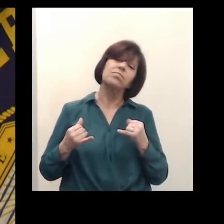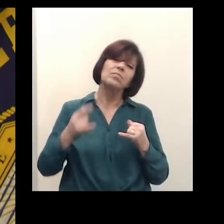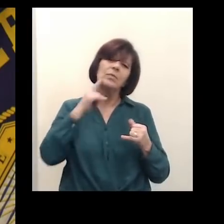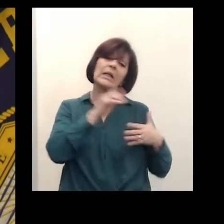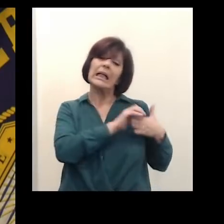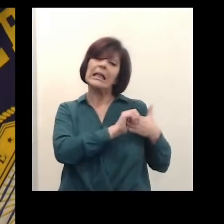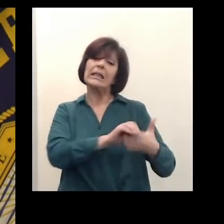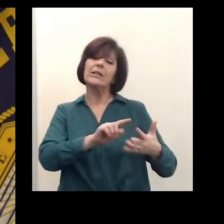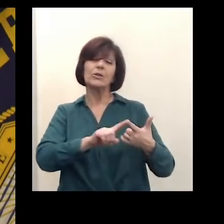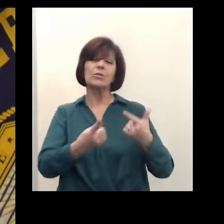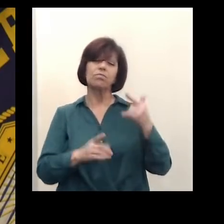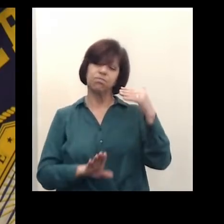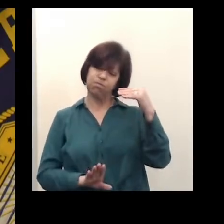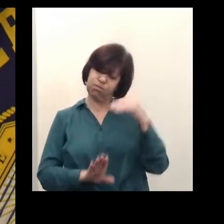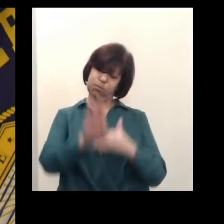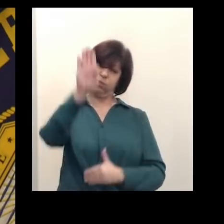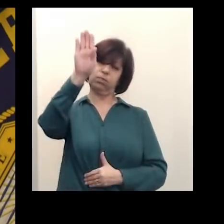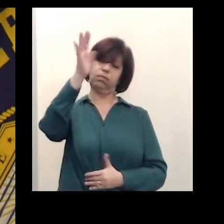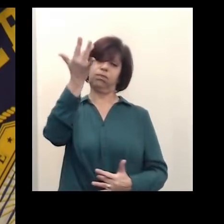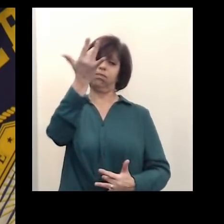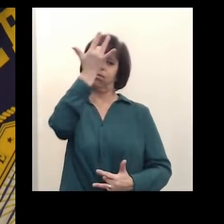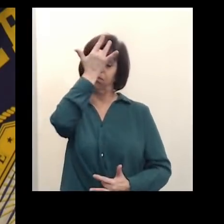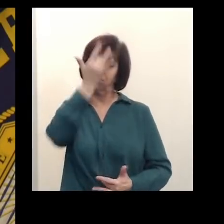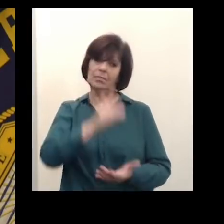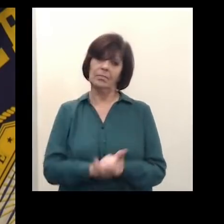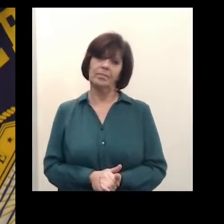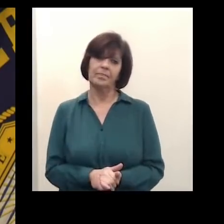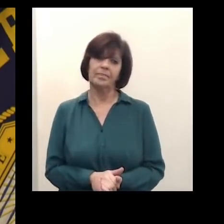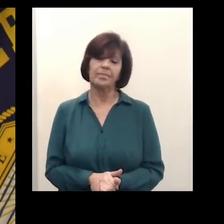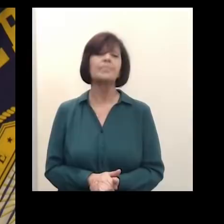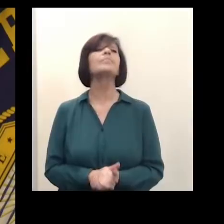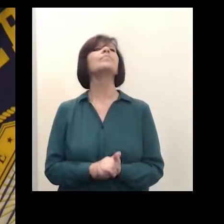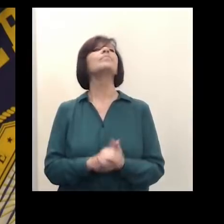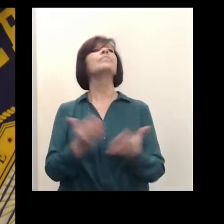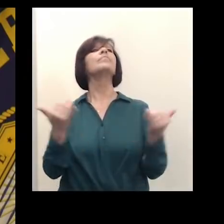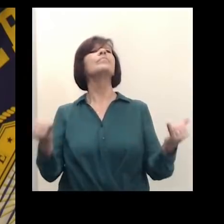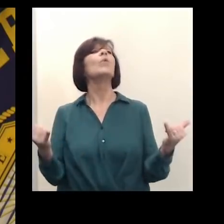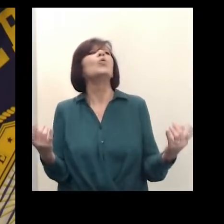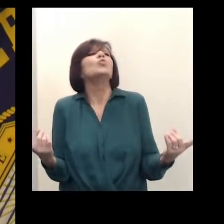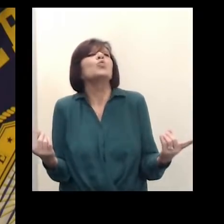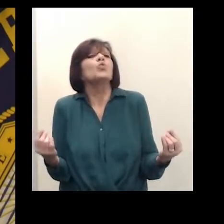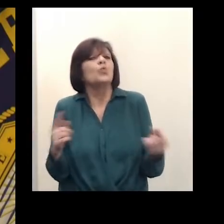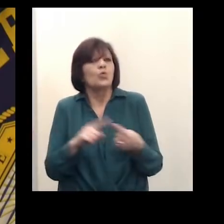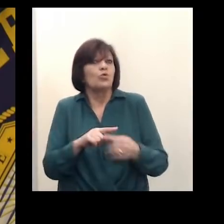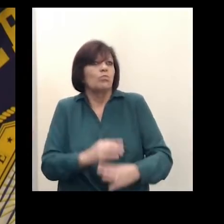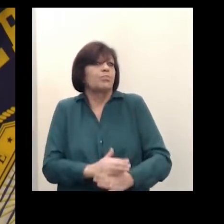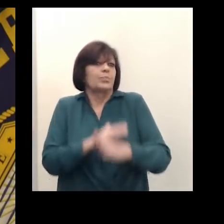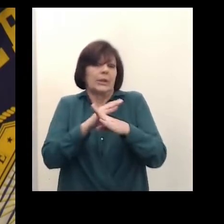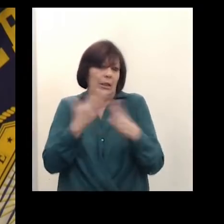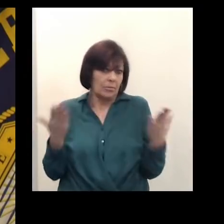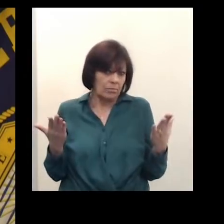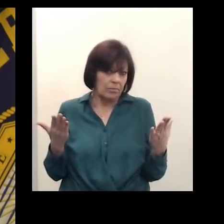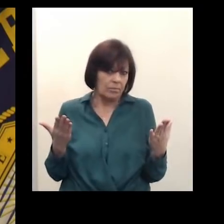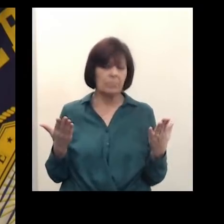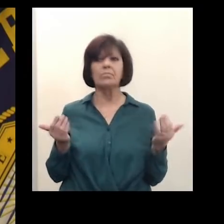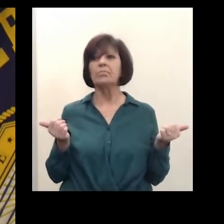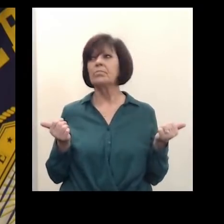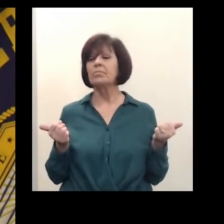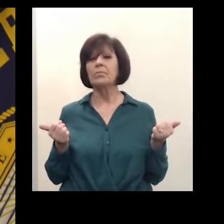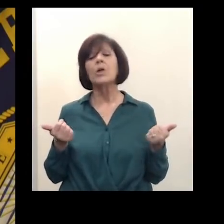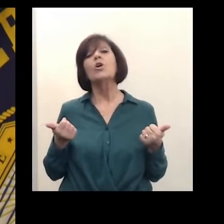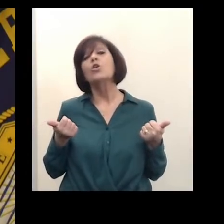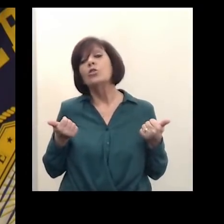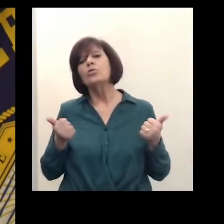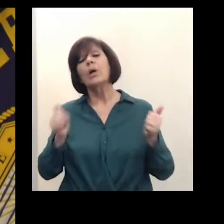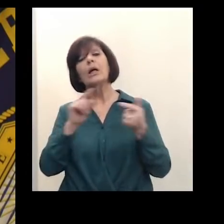extraordinary surge of cases. So, what can we do to protect ourselves, try to dampen the number of